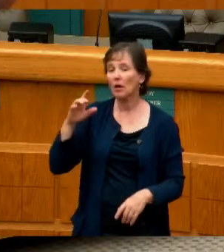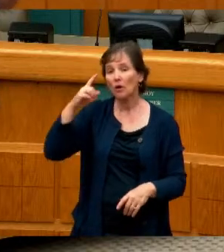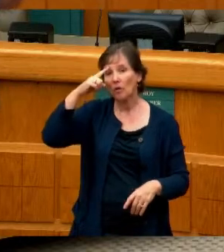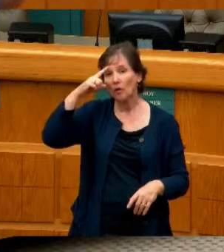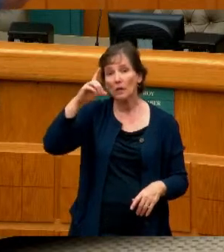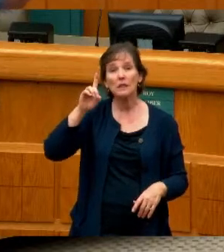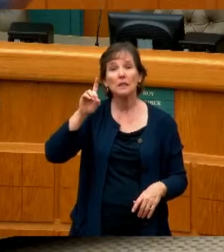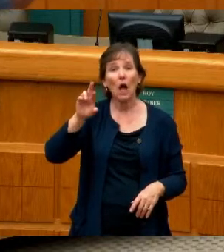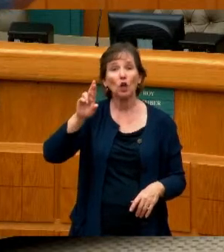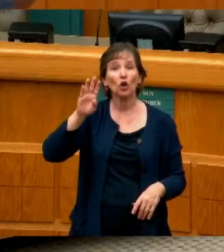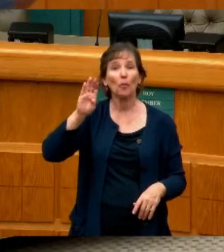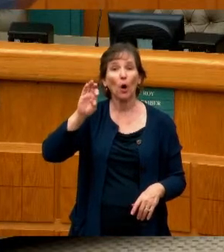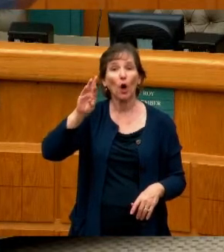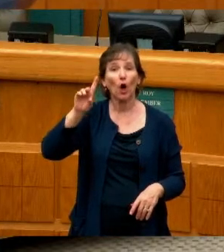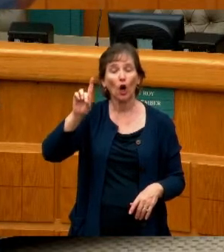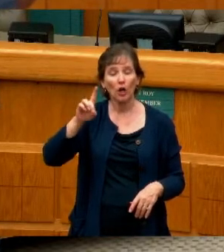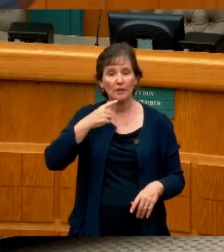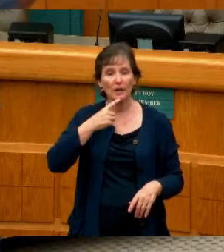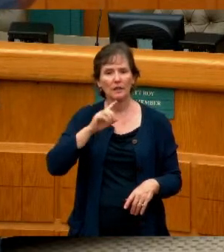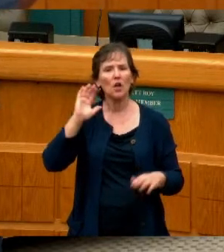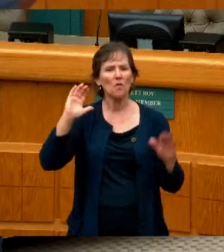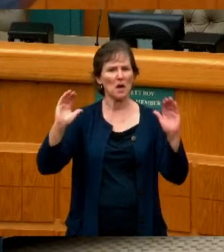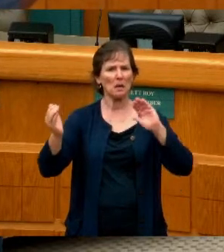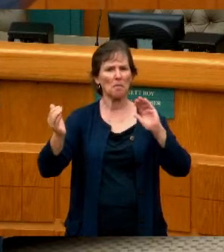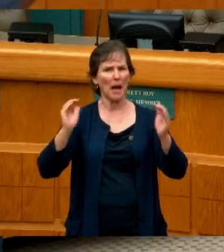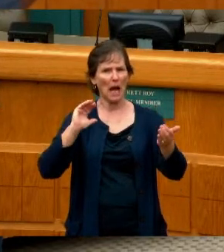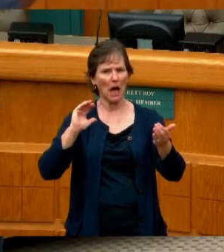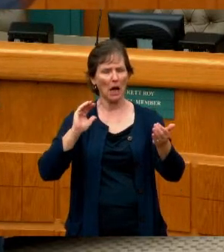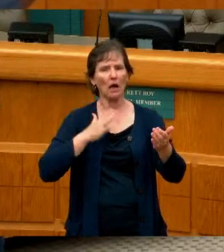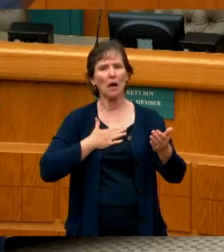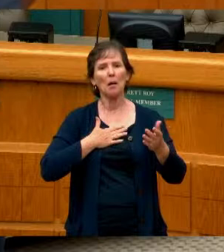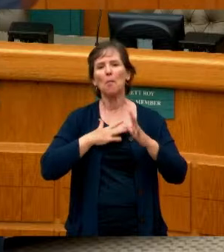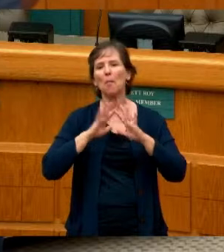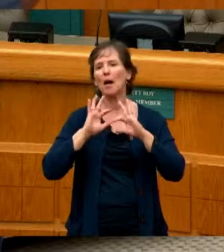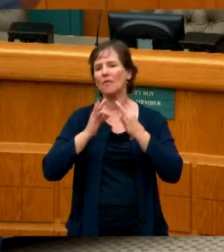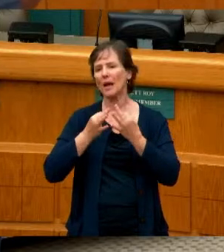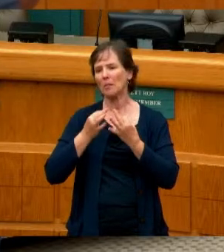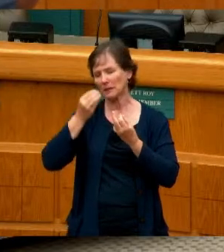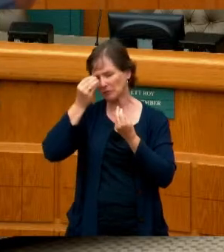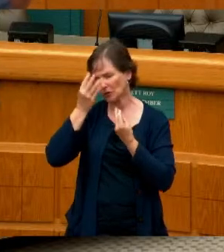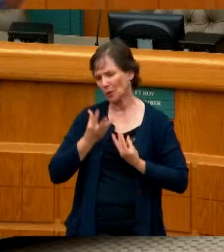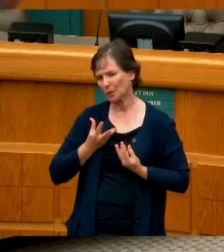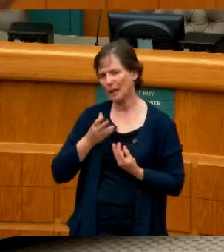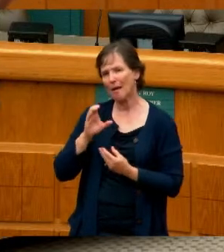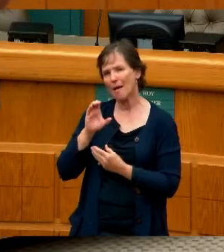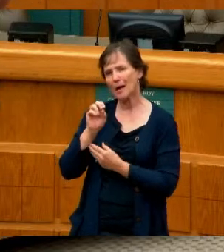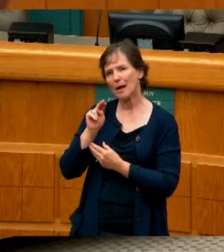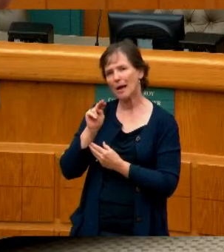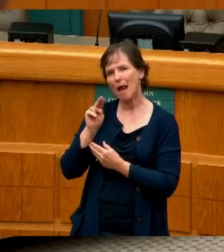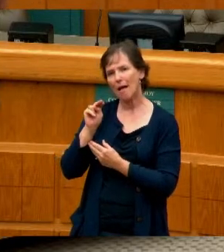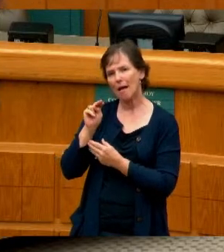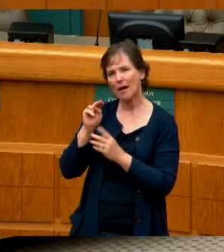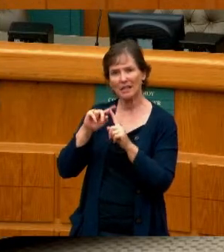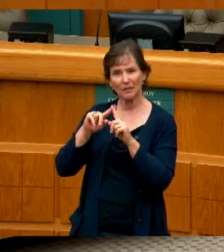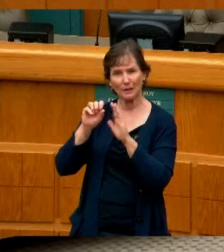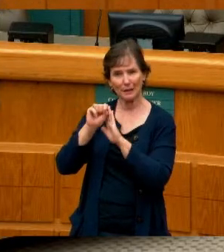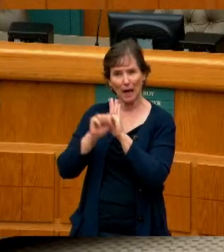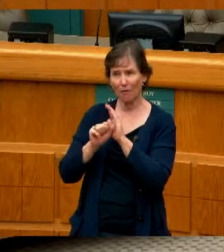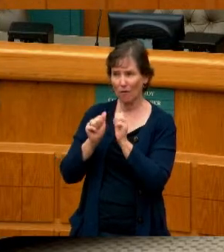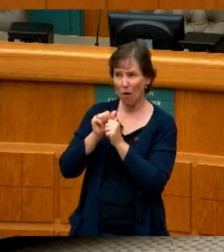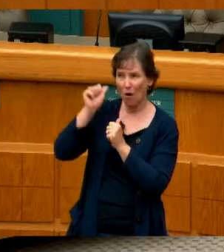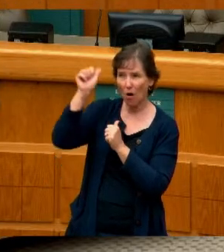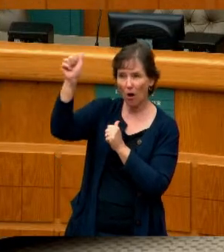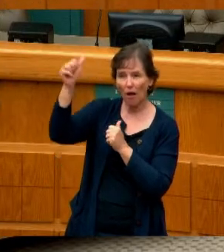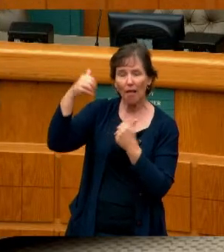24, 25% positivity for all of our drive-throughs currently, so. For comparison, my family